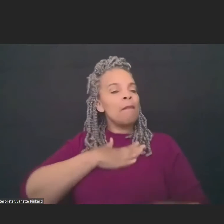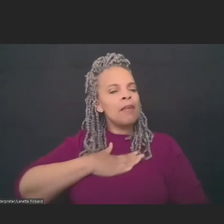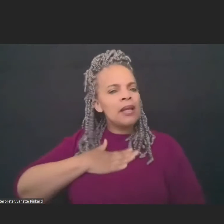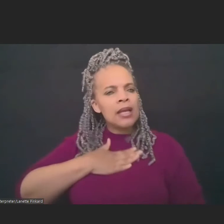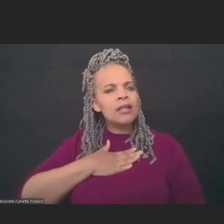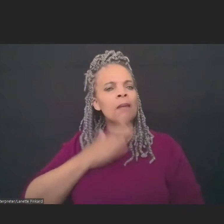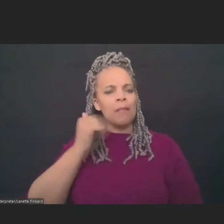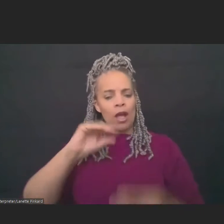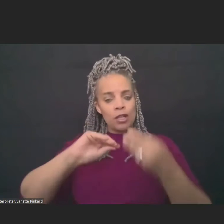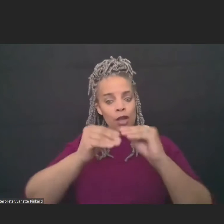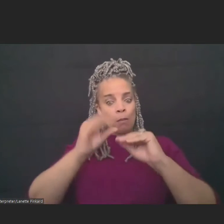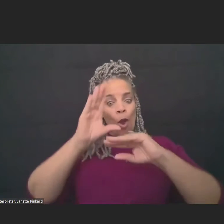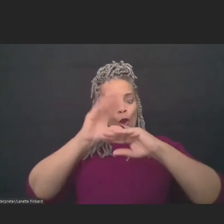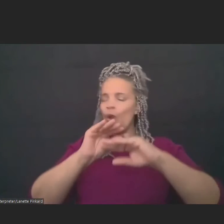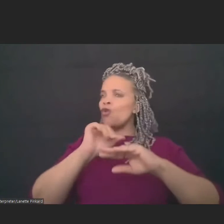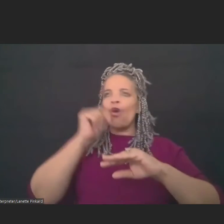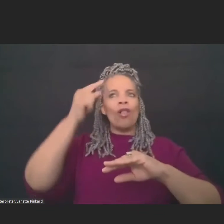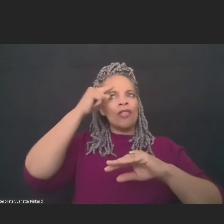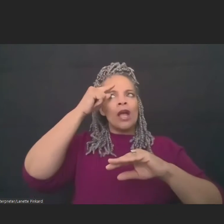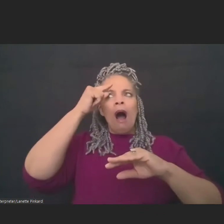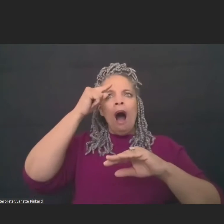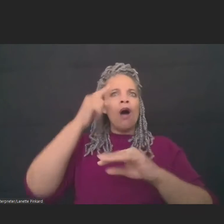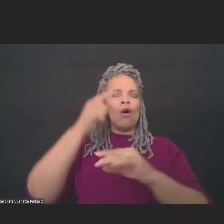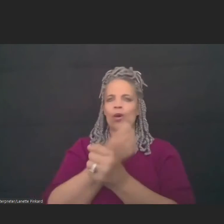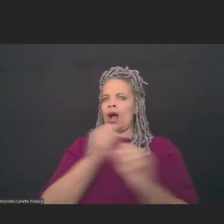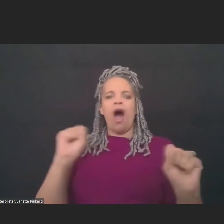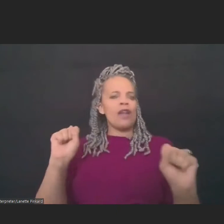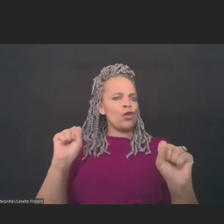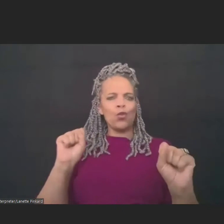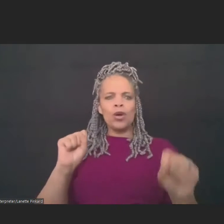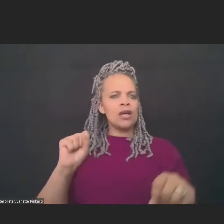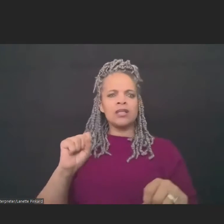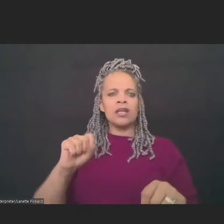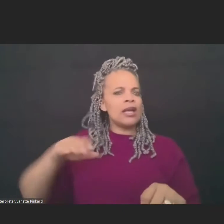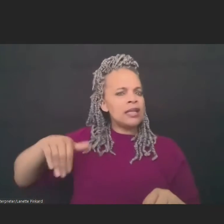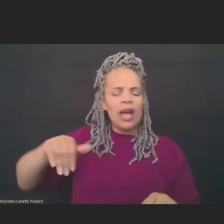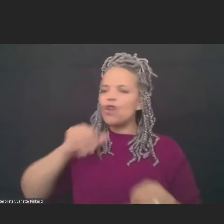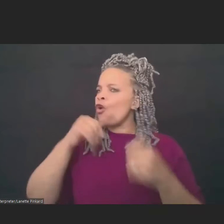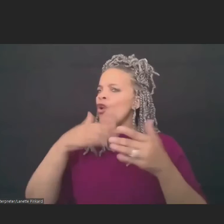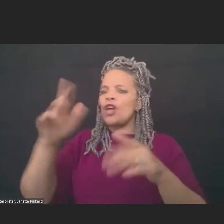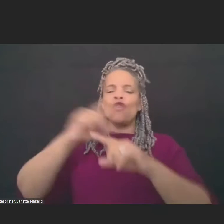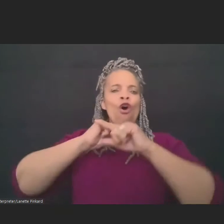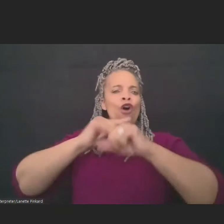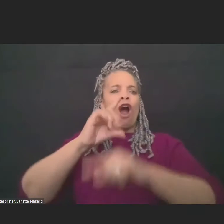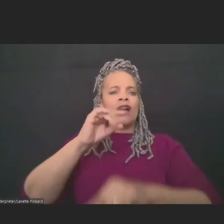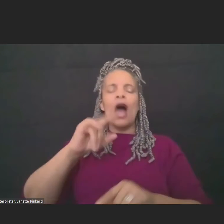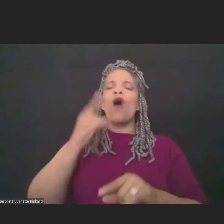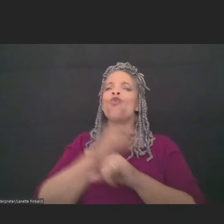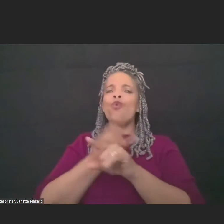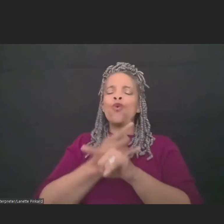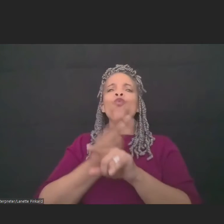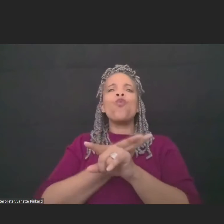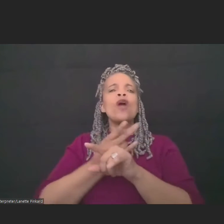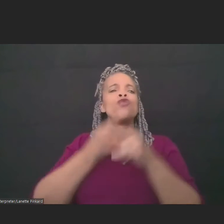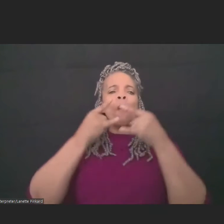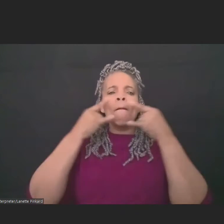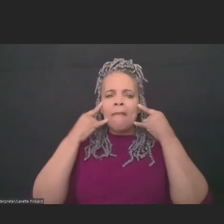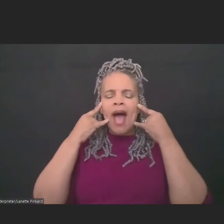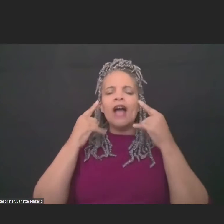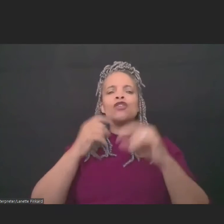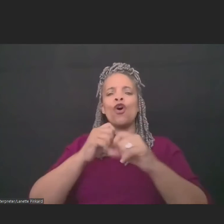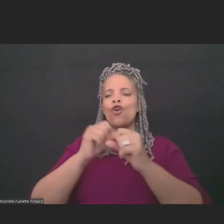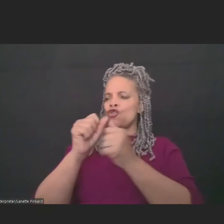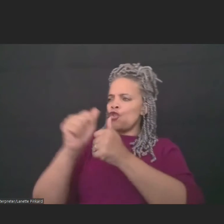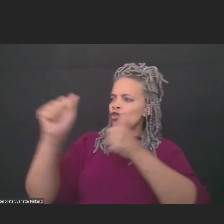because our numbers are so low, don't think that we're out of the woods, as Catherine said. Don't let your guard down, wear your mask, socially distance. You know, this virus